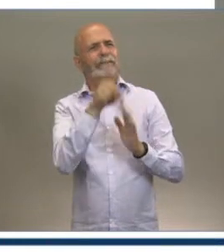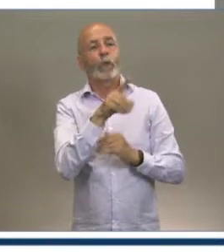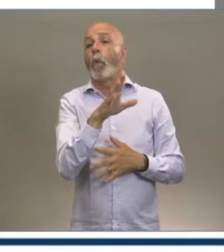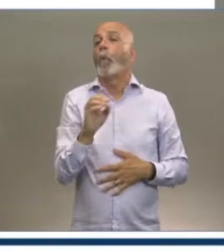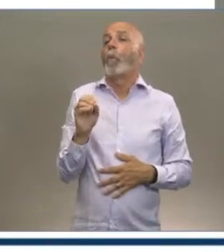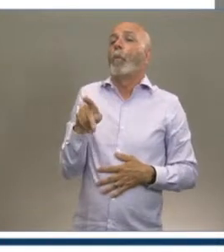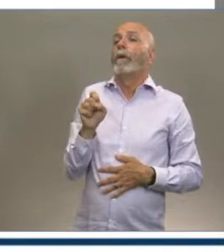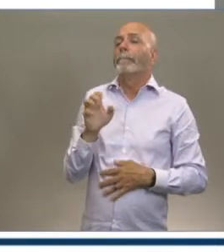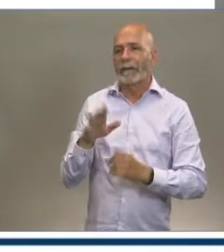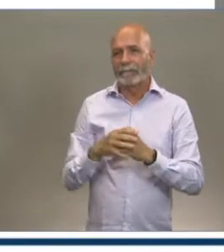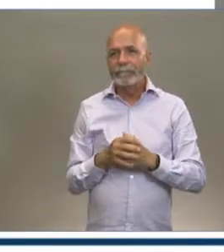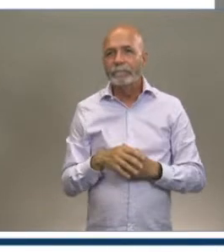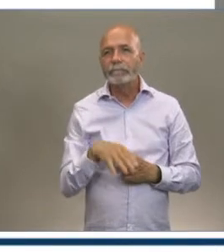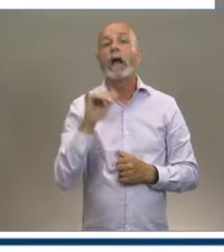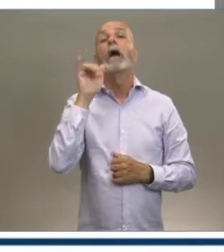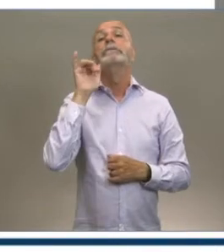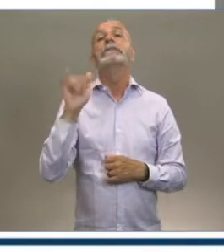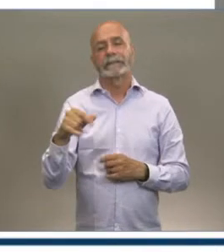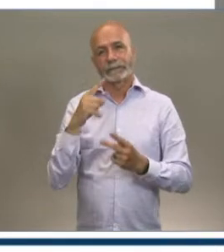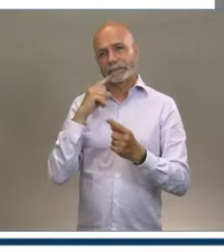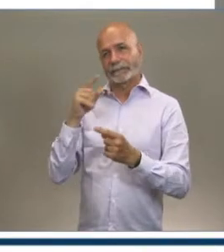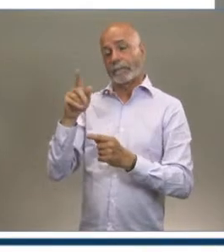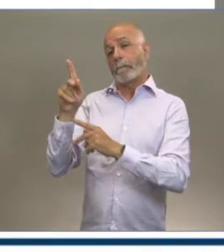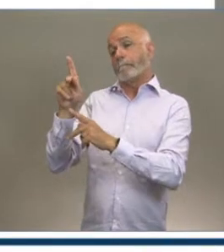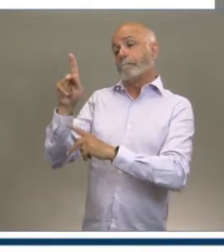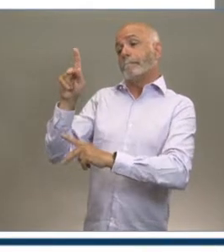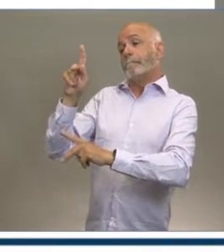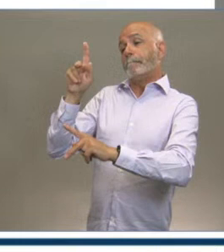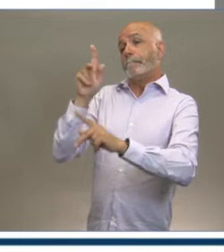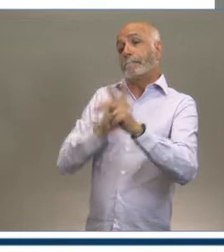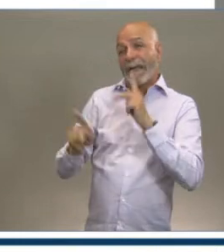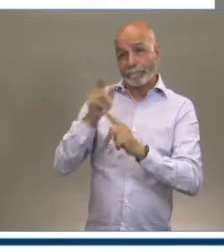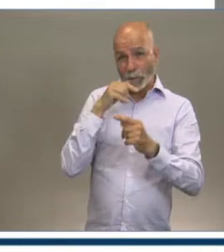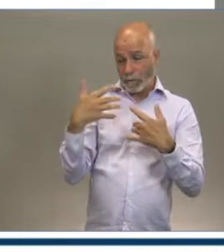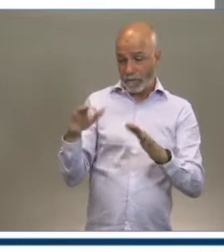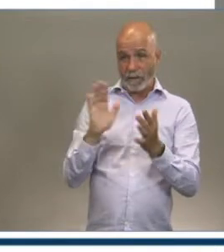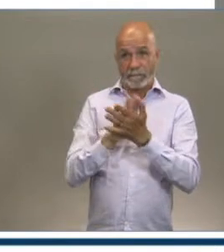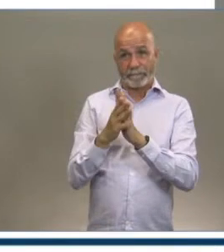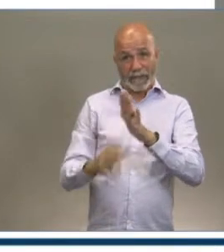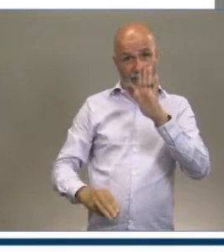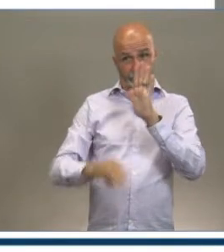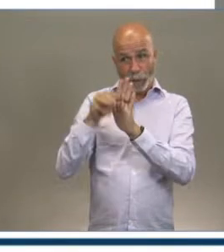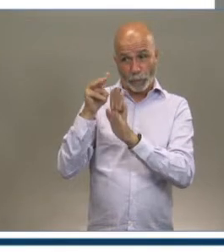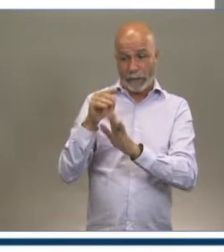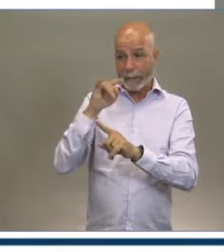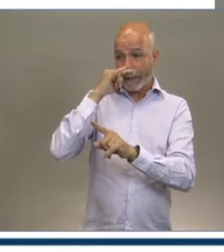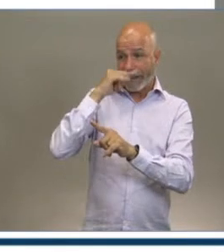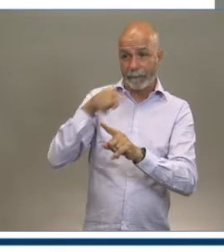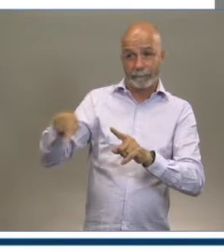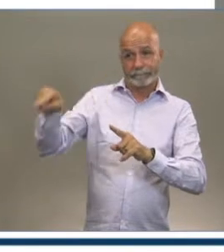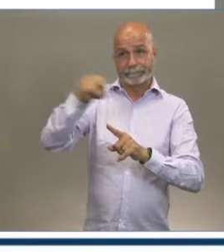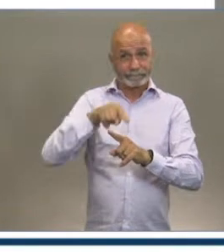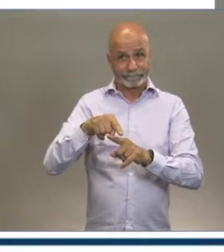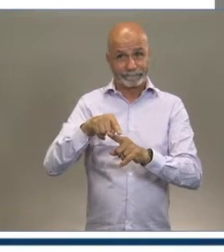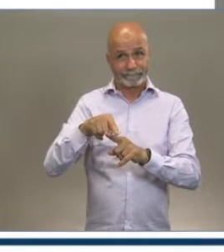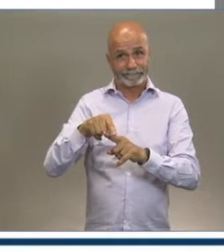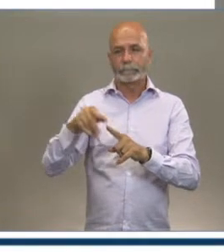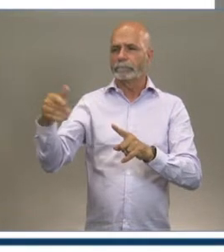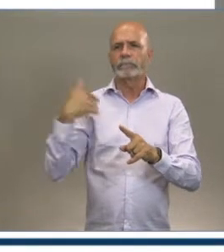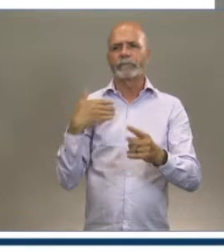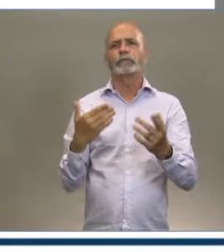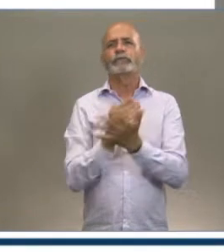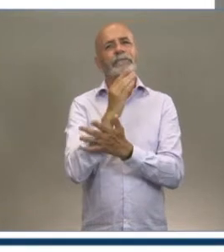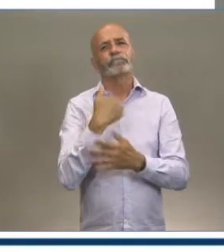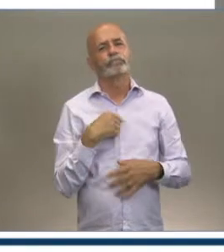all, anybody who is judged to be a mature minor has the right to give their own consent for